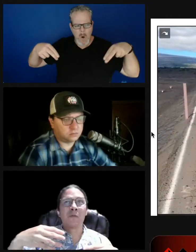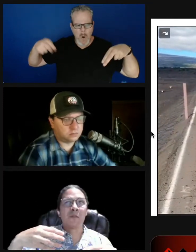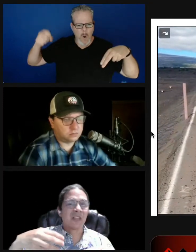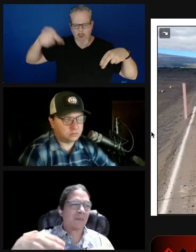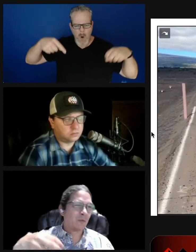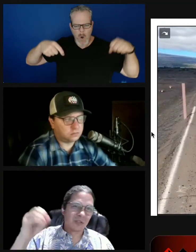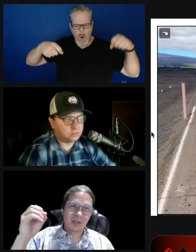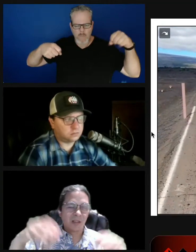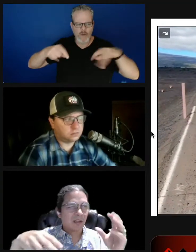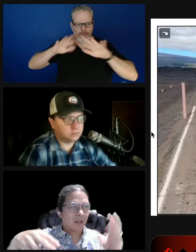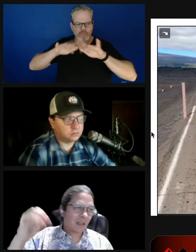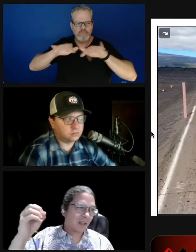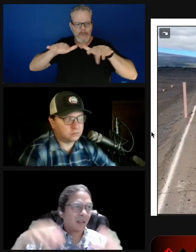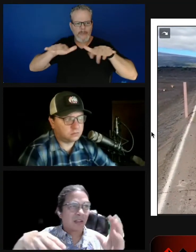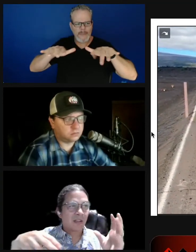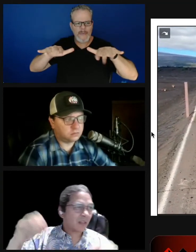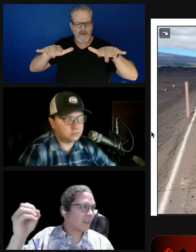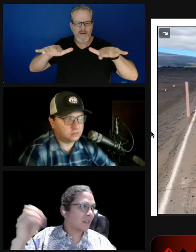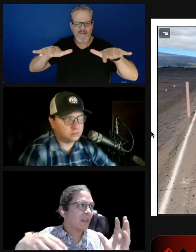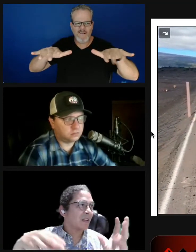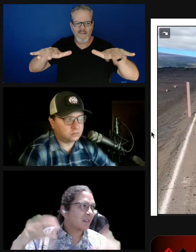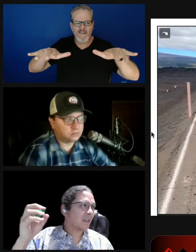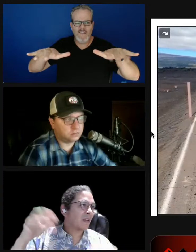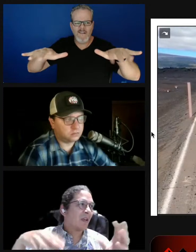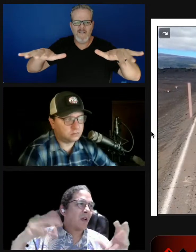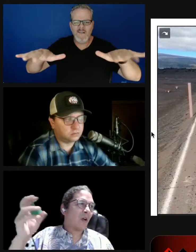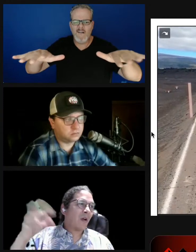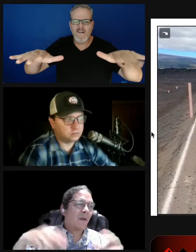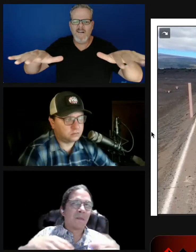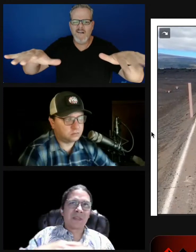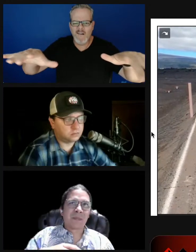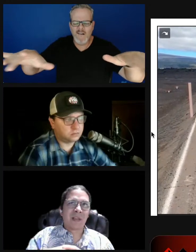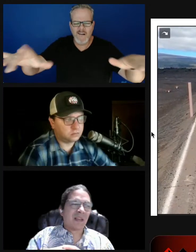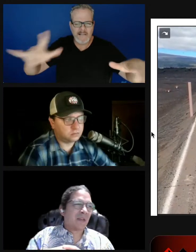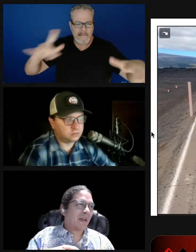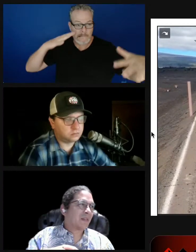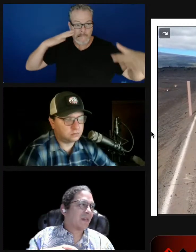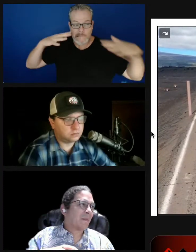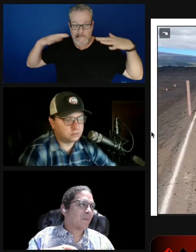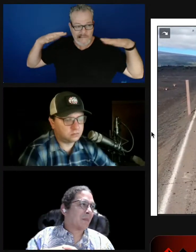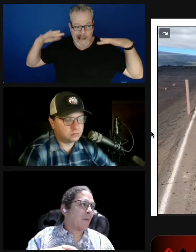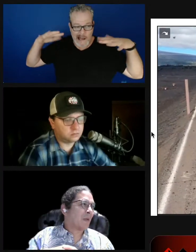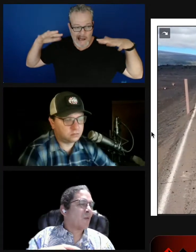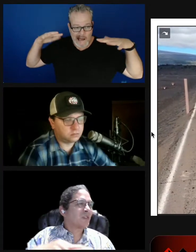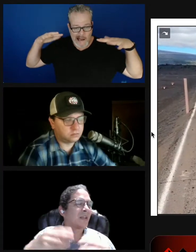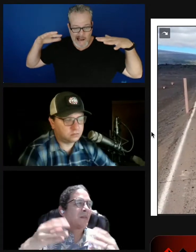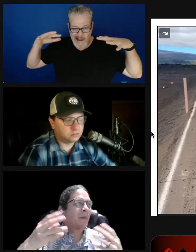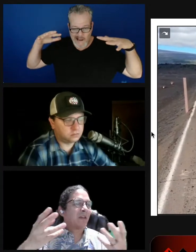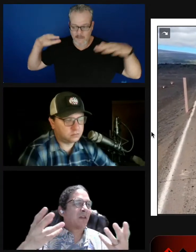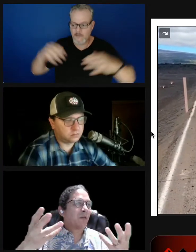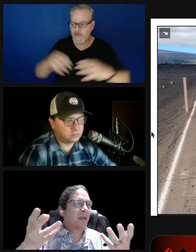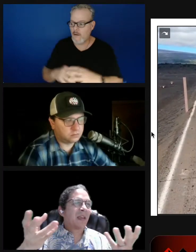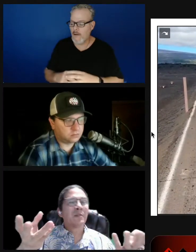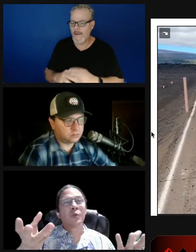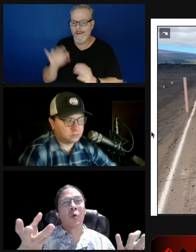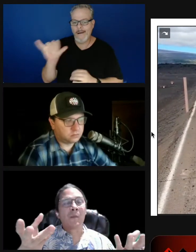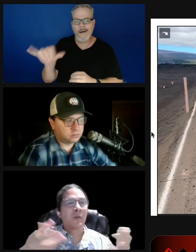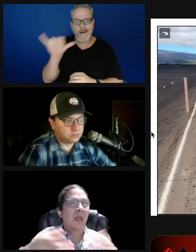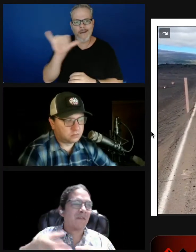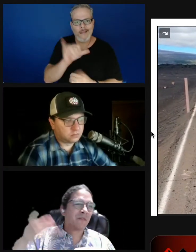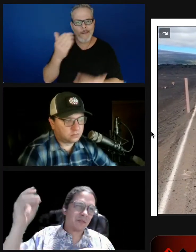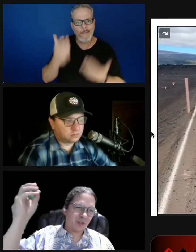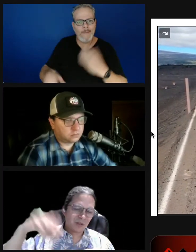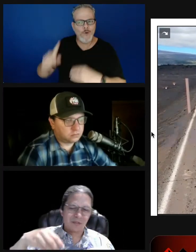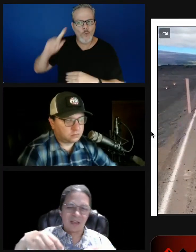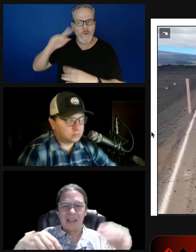on the floor, for example. Just clink, clink, clink, clink, clink, clink, something like that, right? Might be almost like what you might hear during a hailstorm